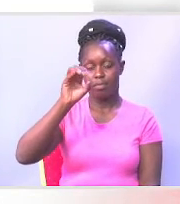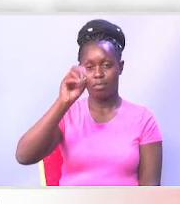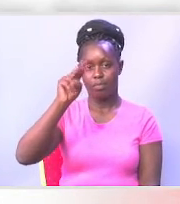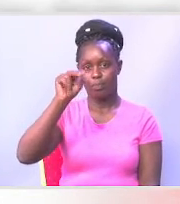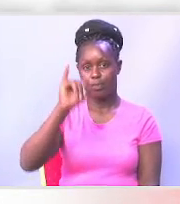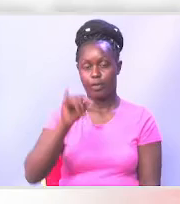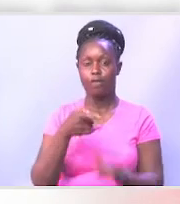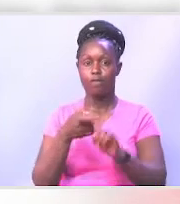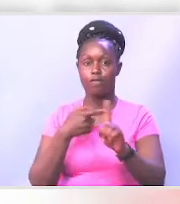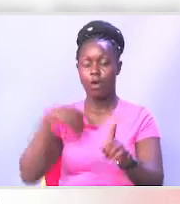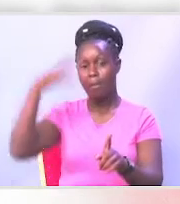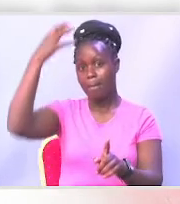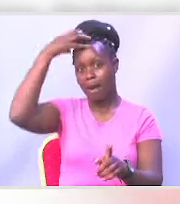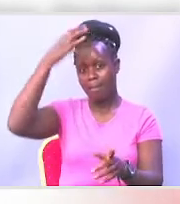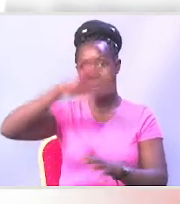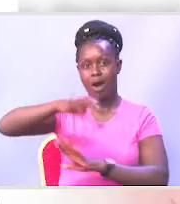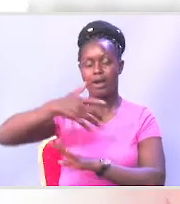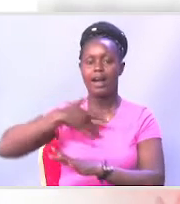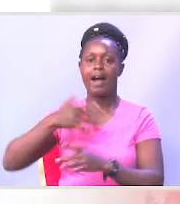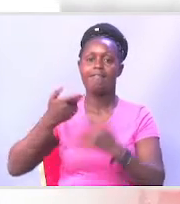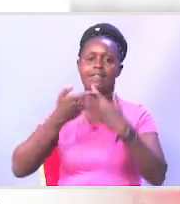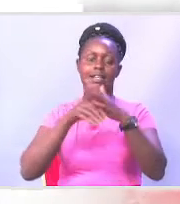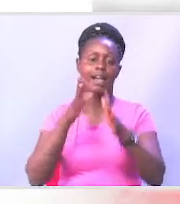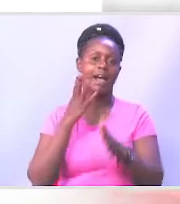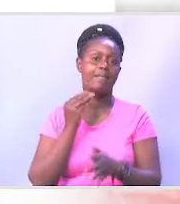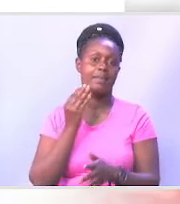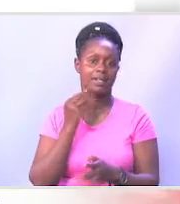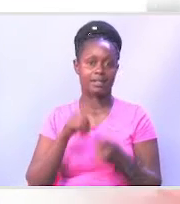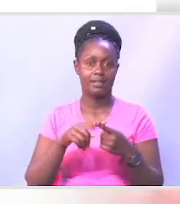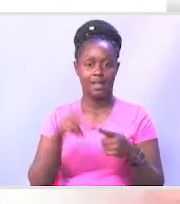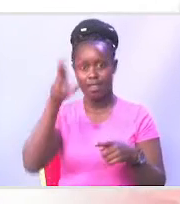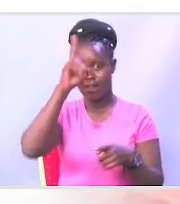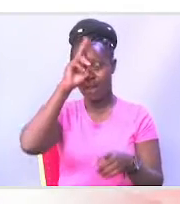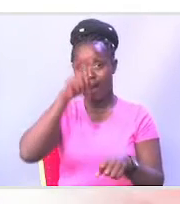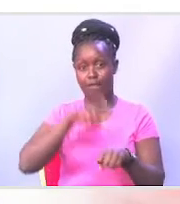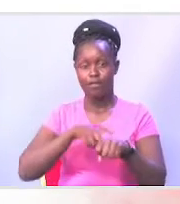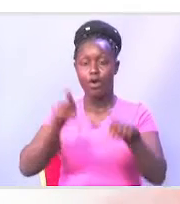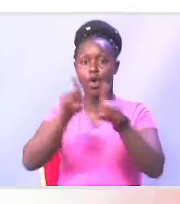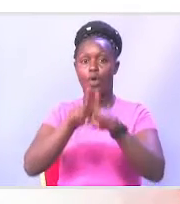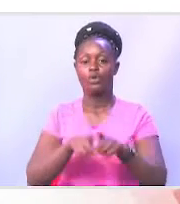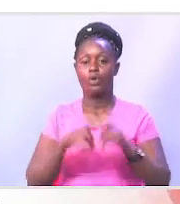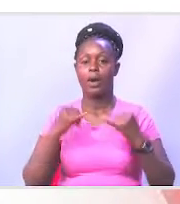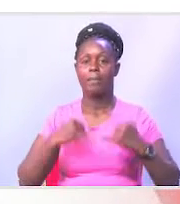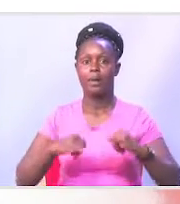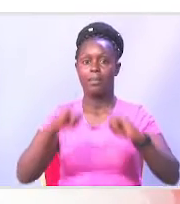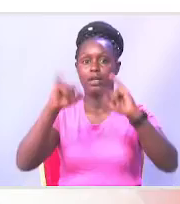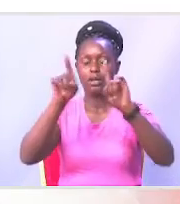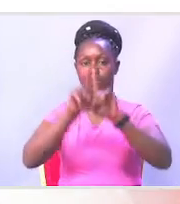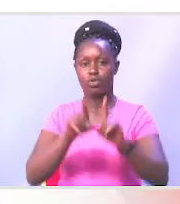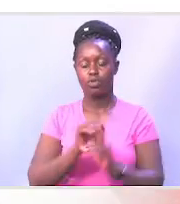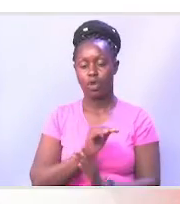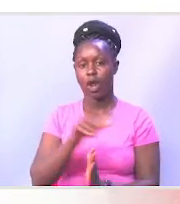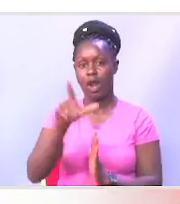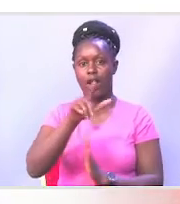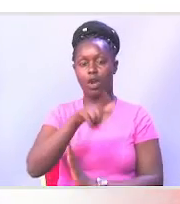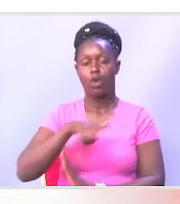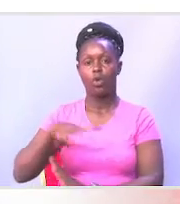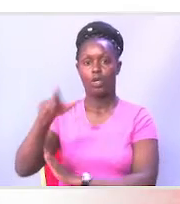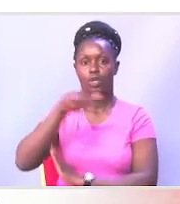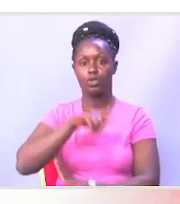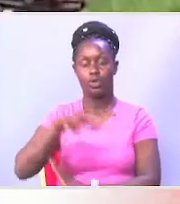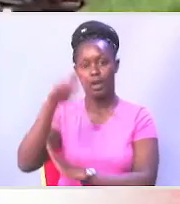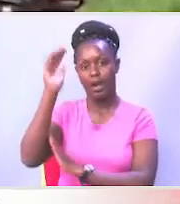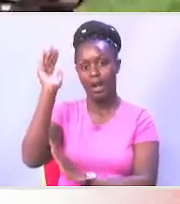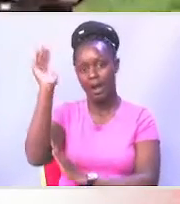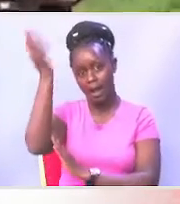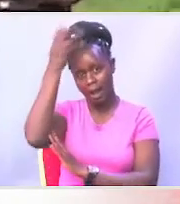sub-county have started experiencing the curfew. The curfew is also being implemented in Hindi location in Lamu Central